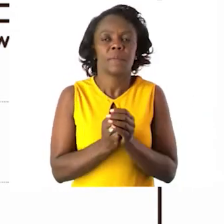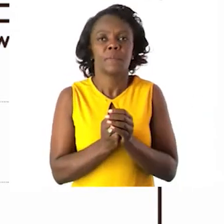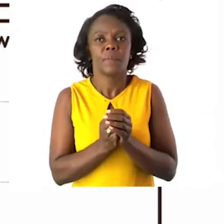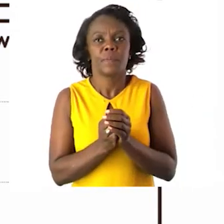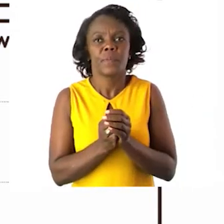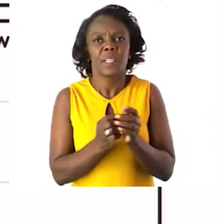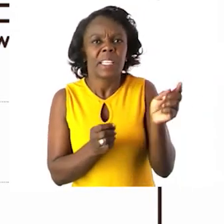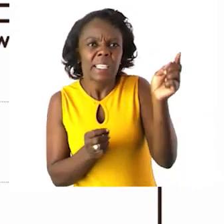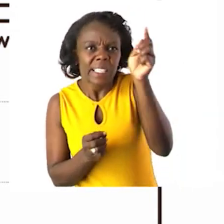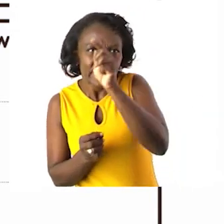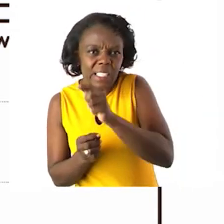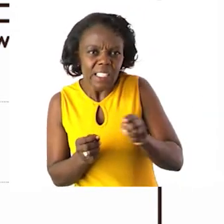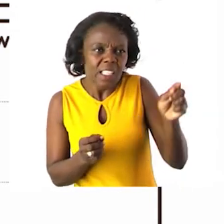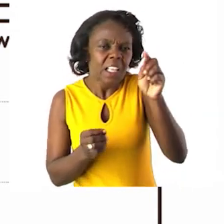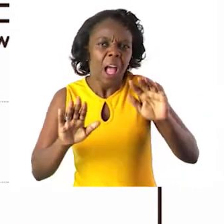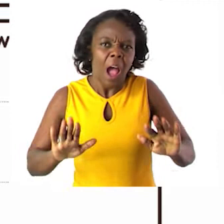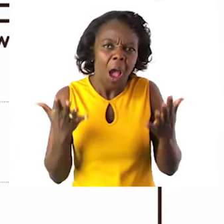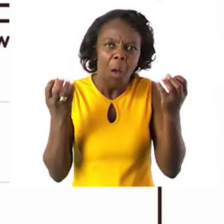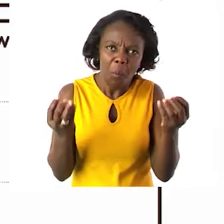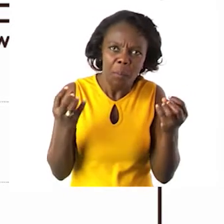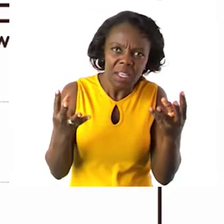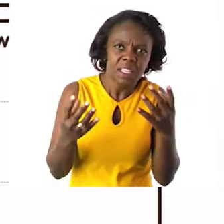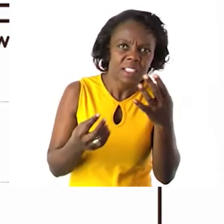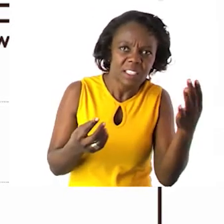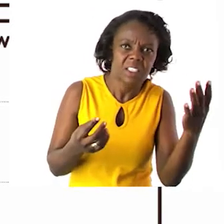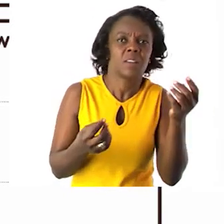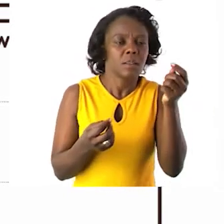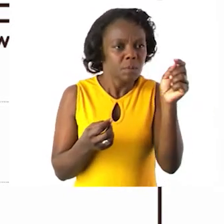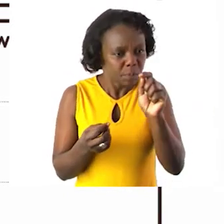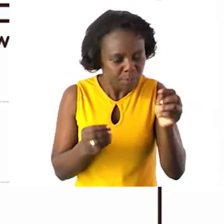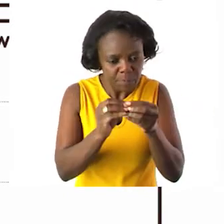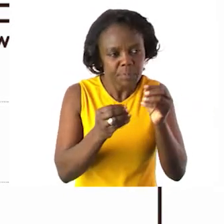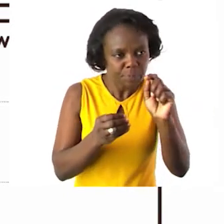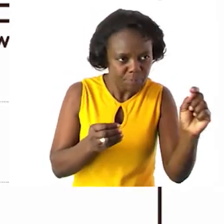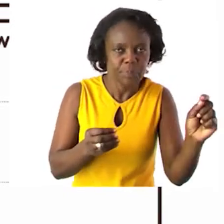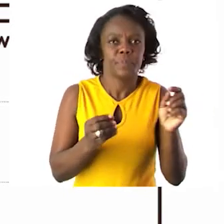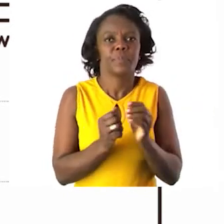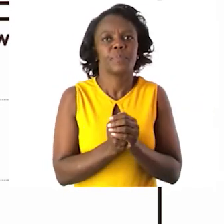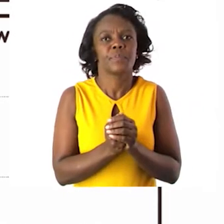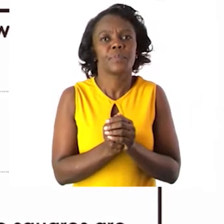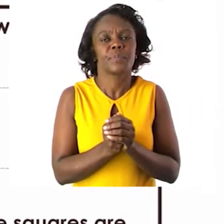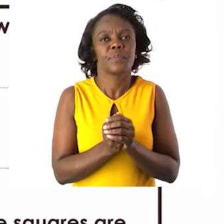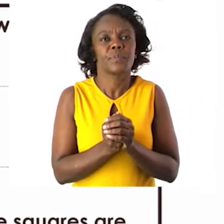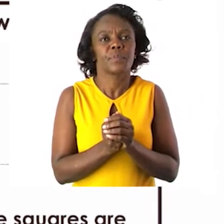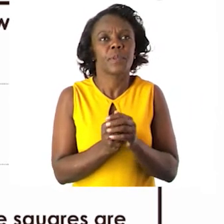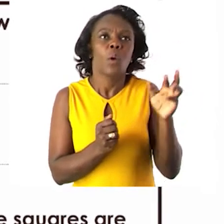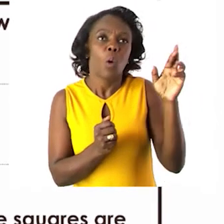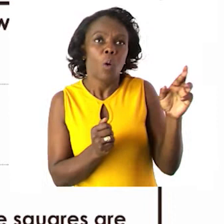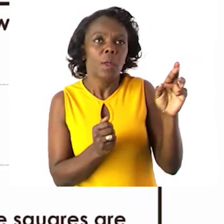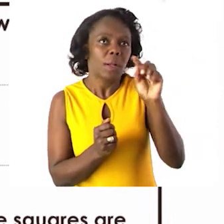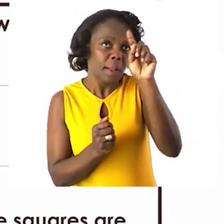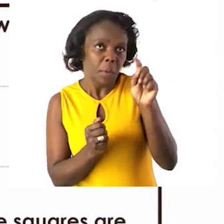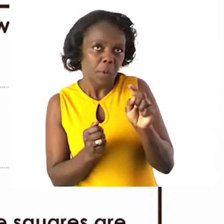on top. You write the number. How many circles did you count? And then you come to the other questions which are on your right hand